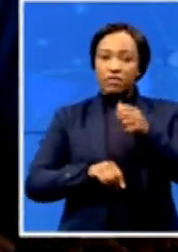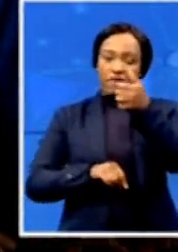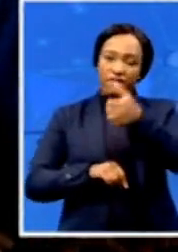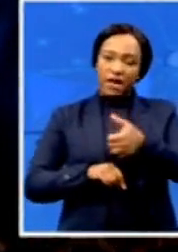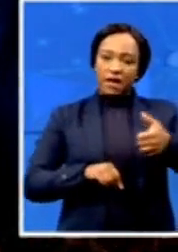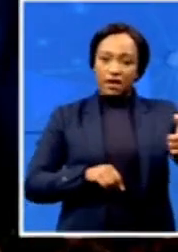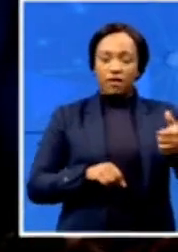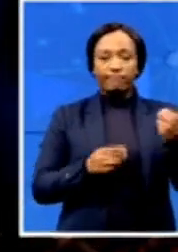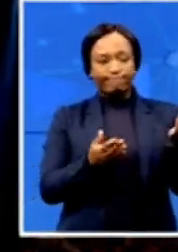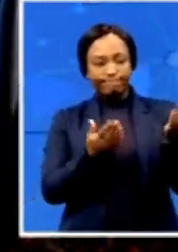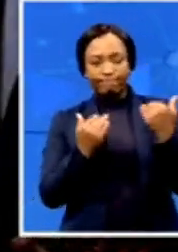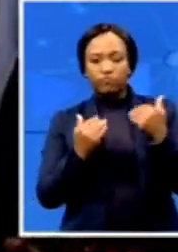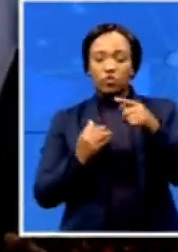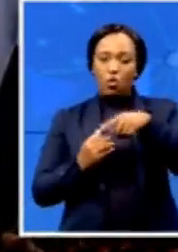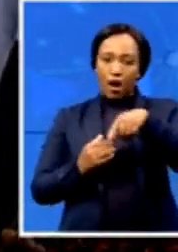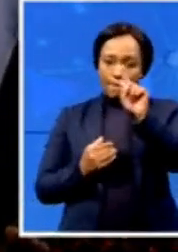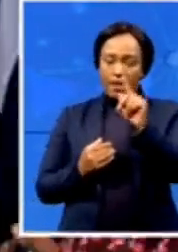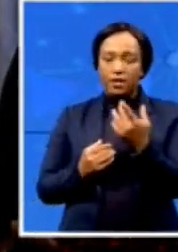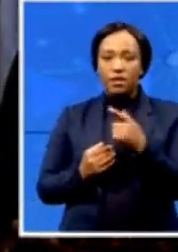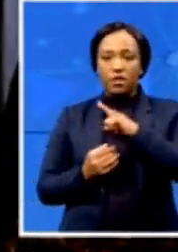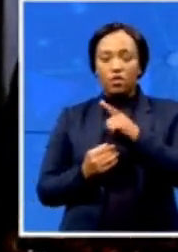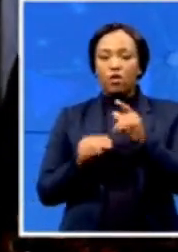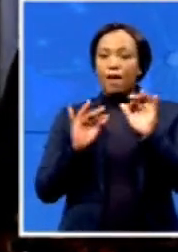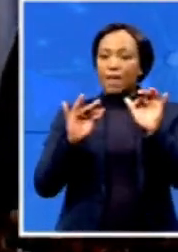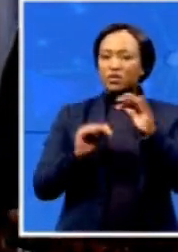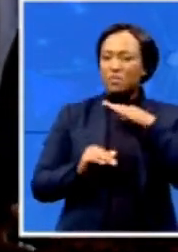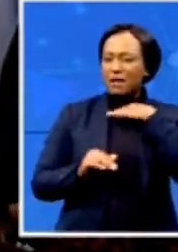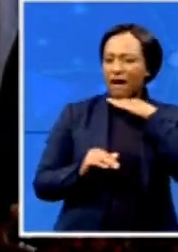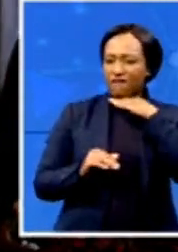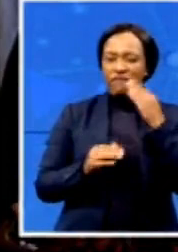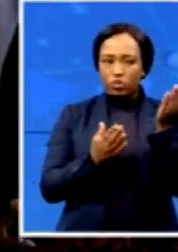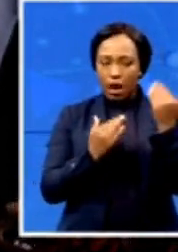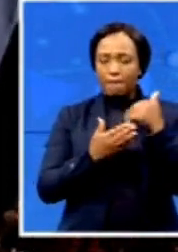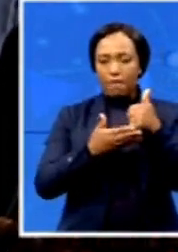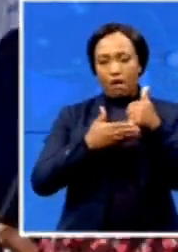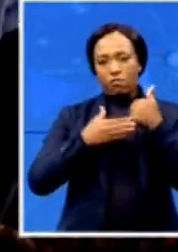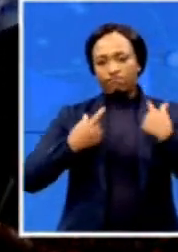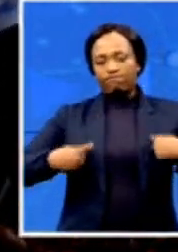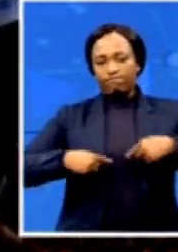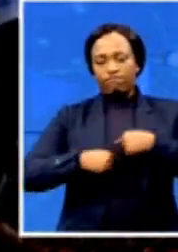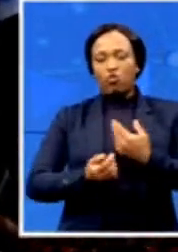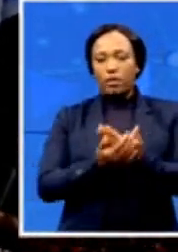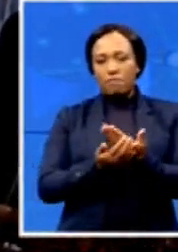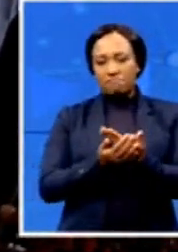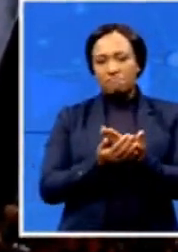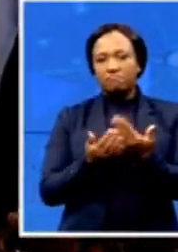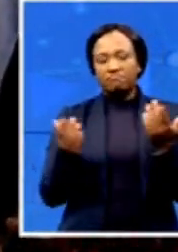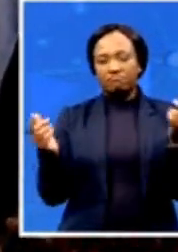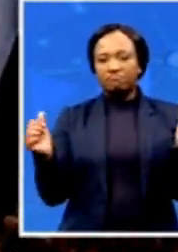so uma singathola abantu abanele nje ukuzosisiza ngiyabona singabuyela singabuyela futhi